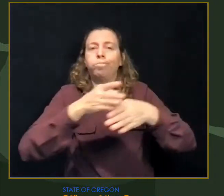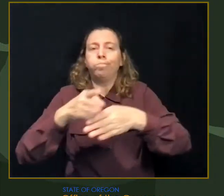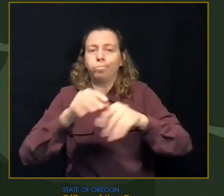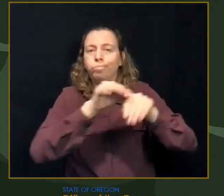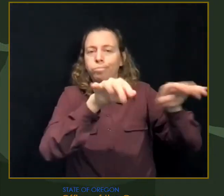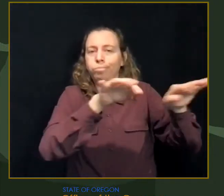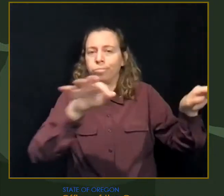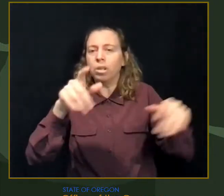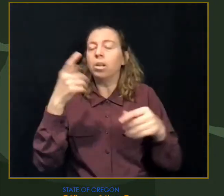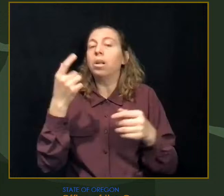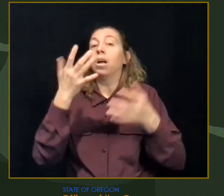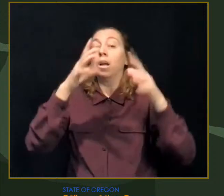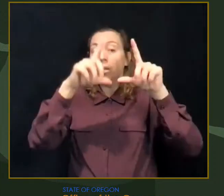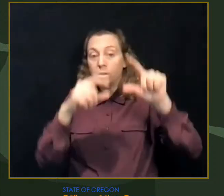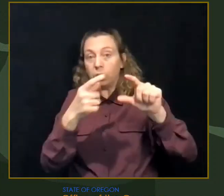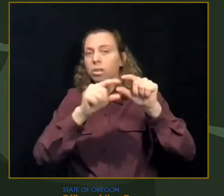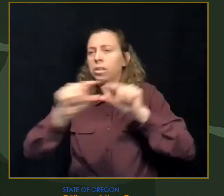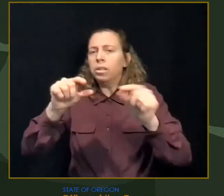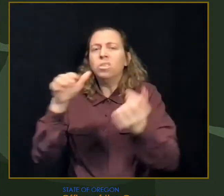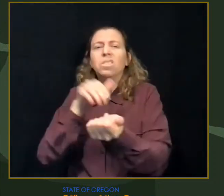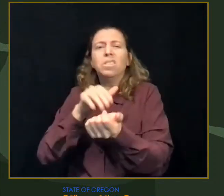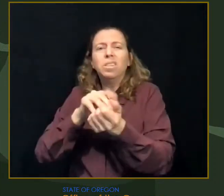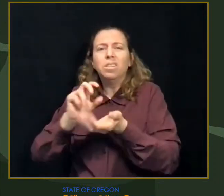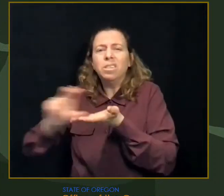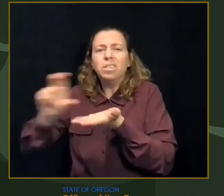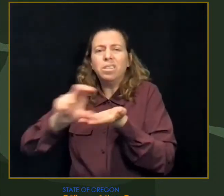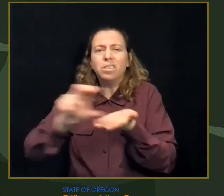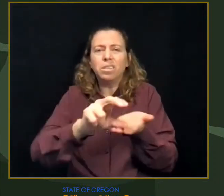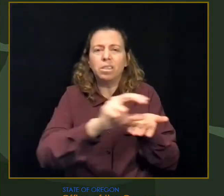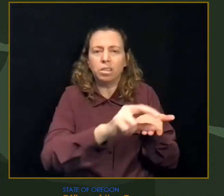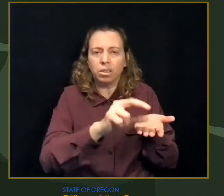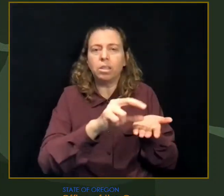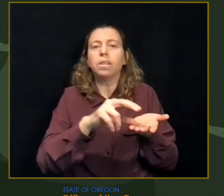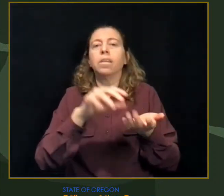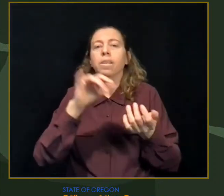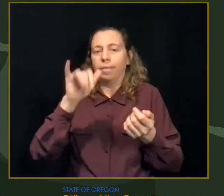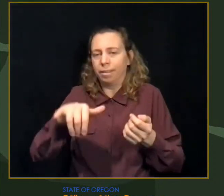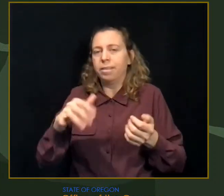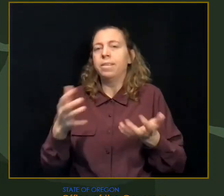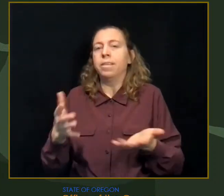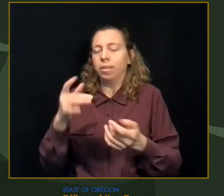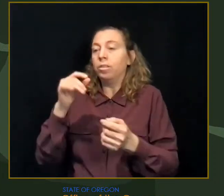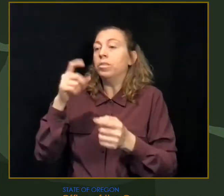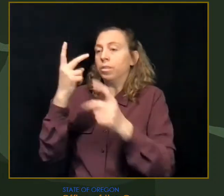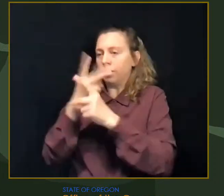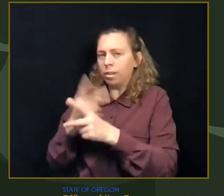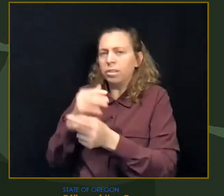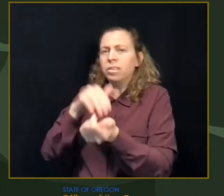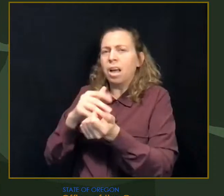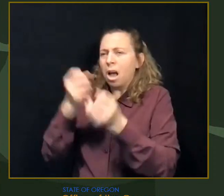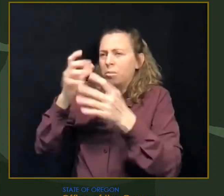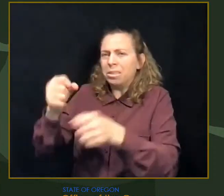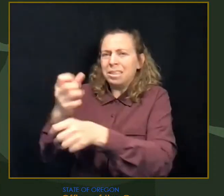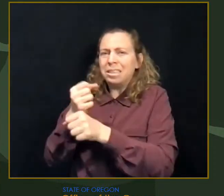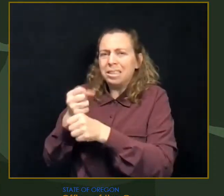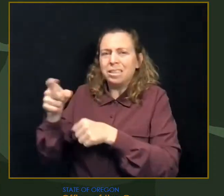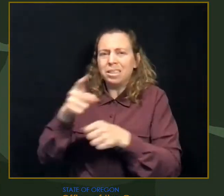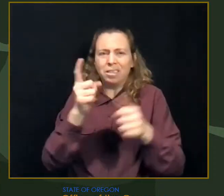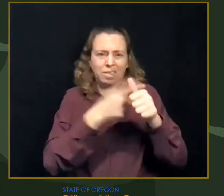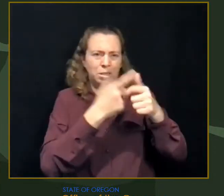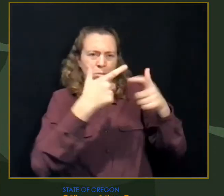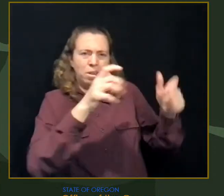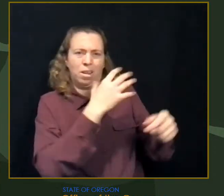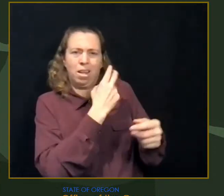in your primary care setting or where is most comfortable for you. It should be coming over the next 4 weeks as we ramp up this